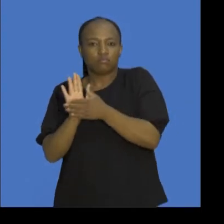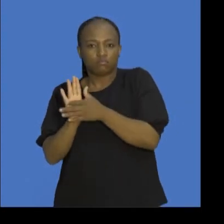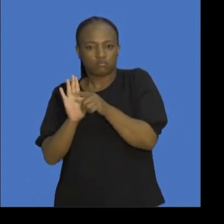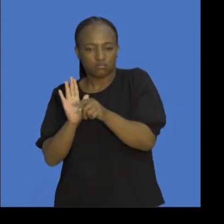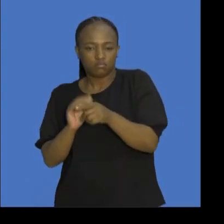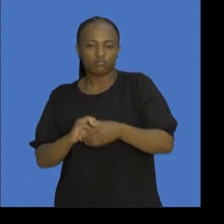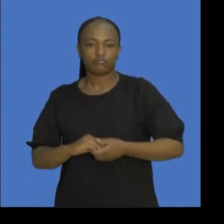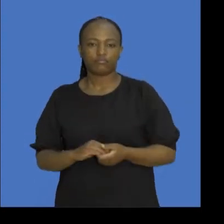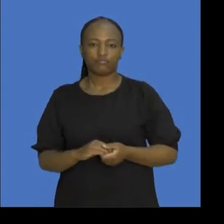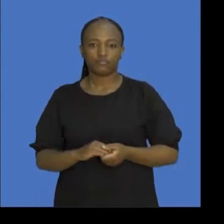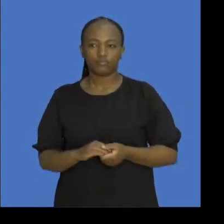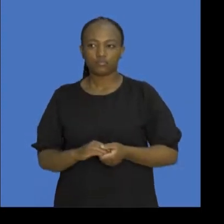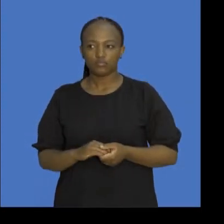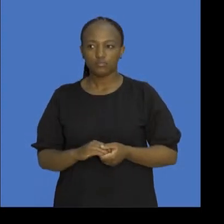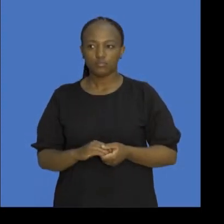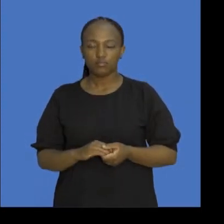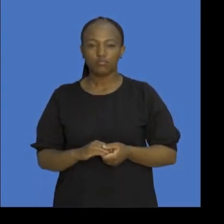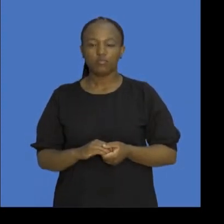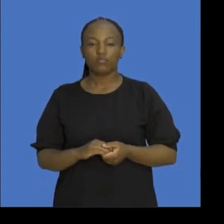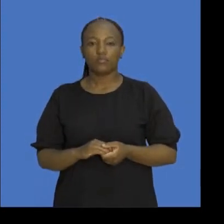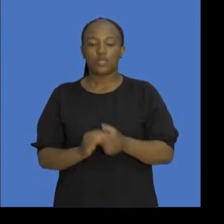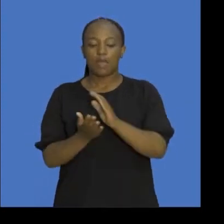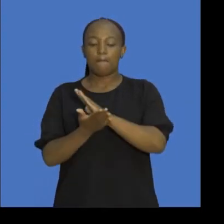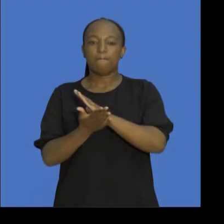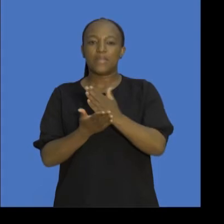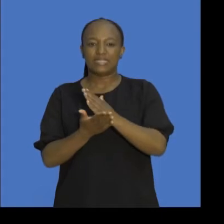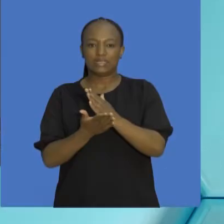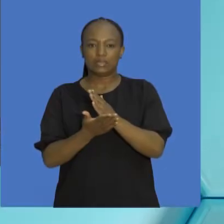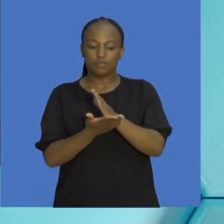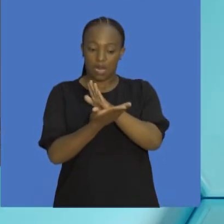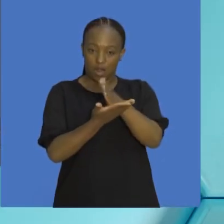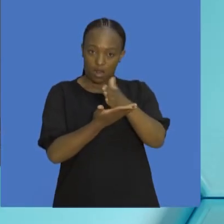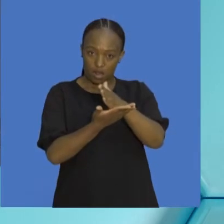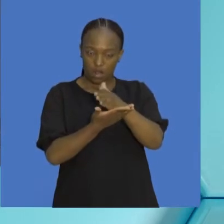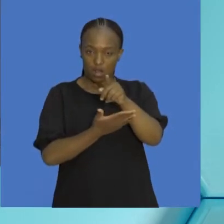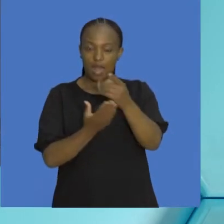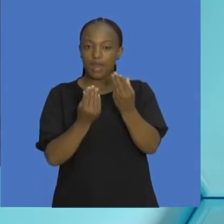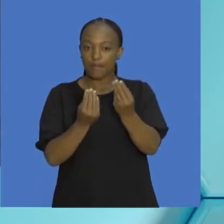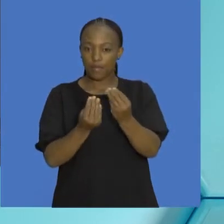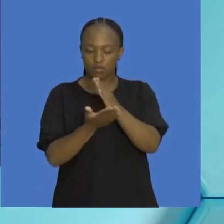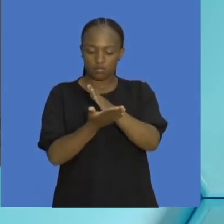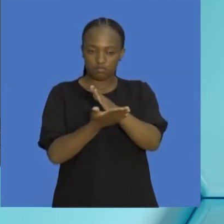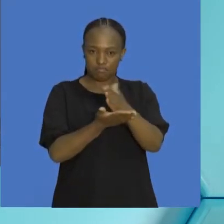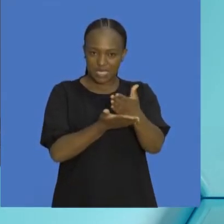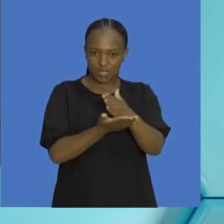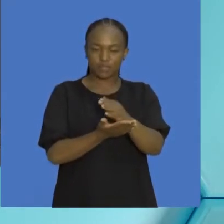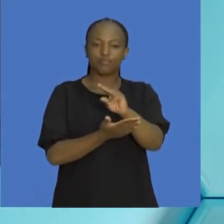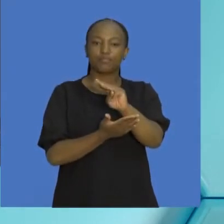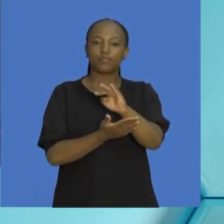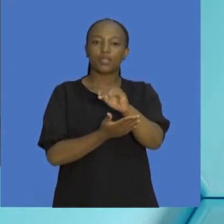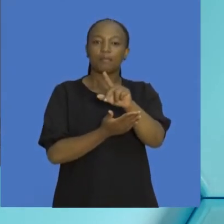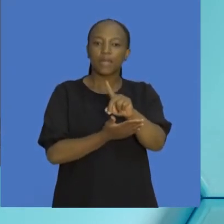The midpoint means halfway. Are we together? Midpoints means